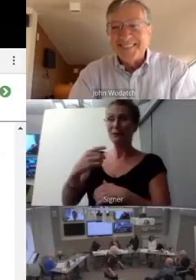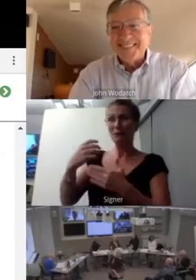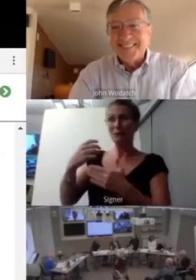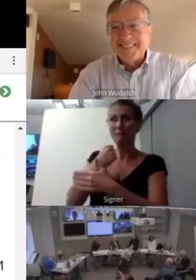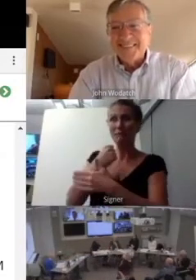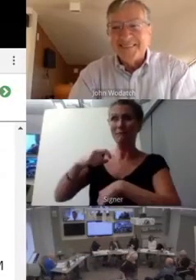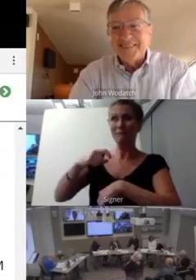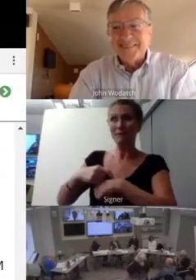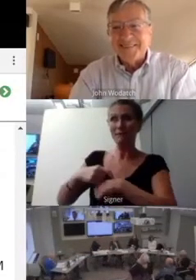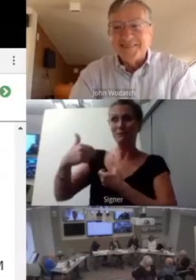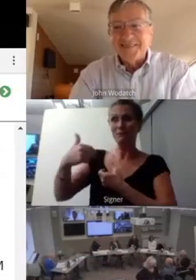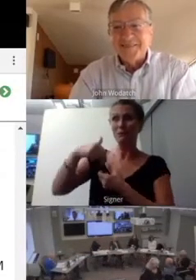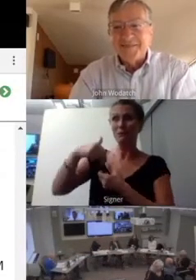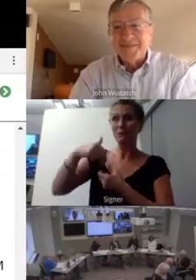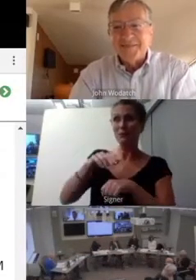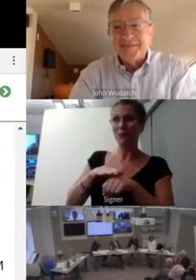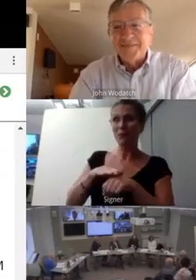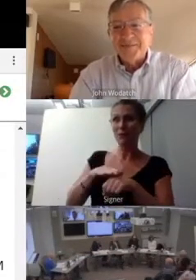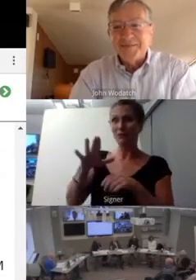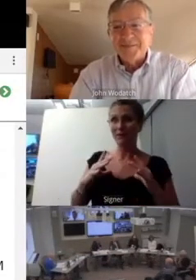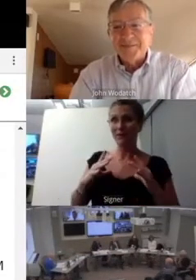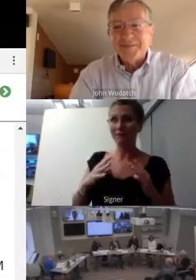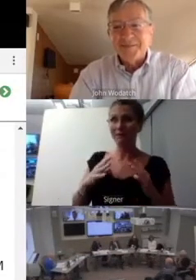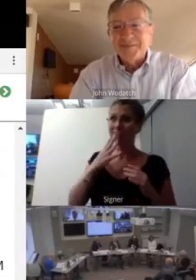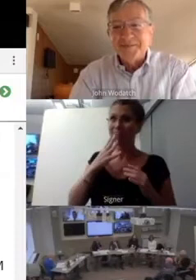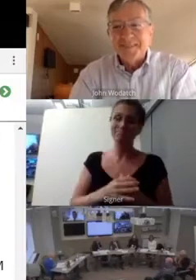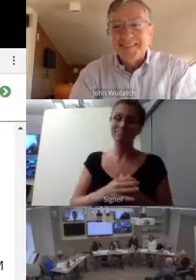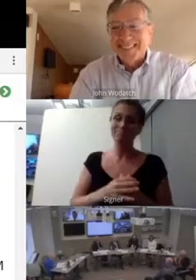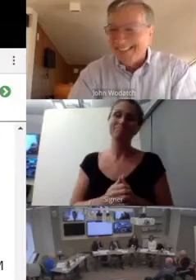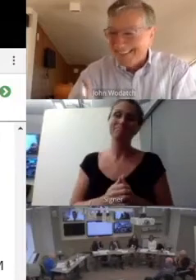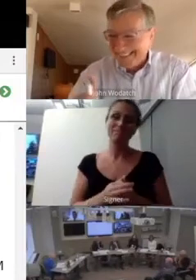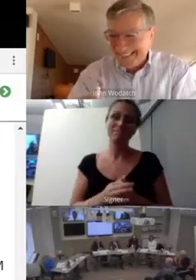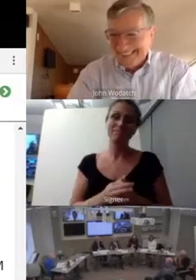And if you could email us some sangria, we'd be really happy,